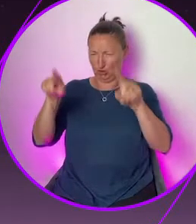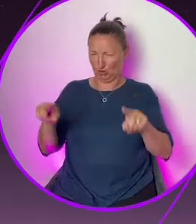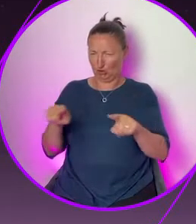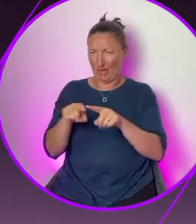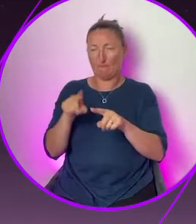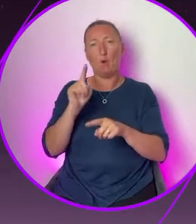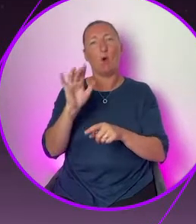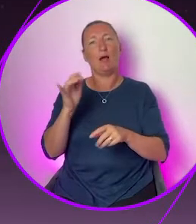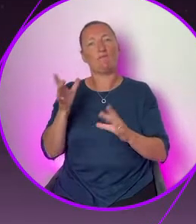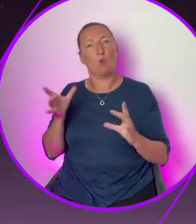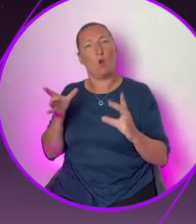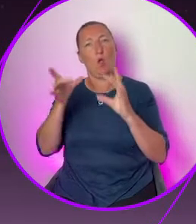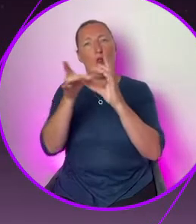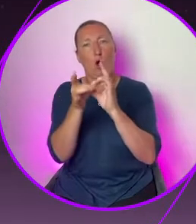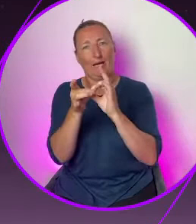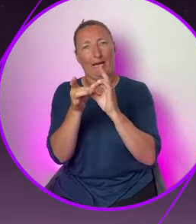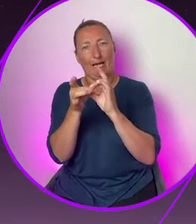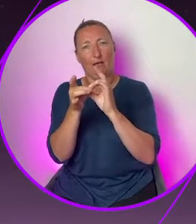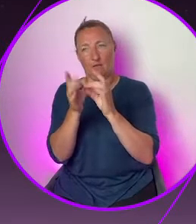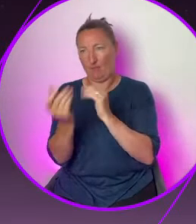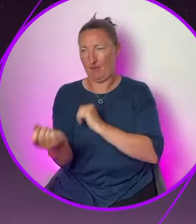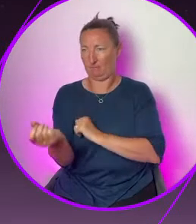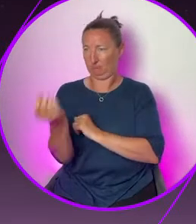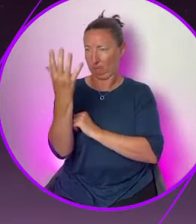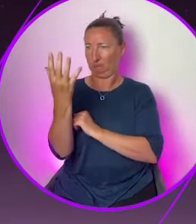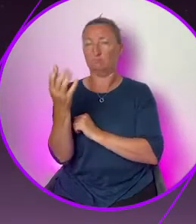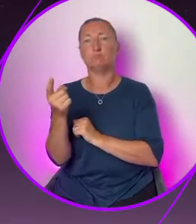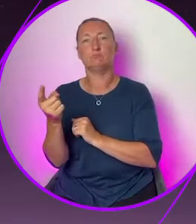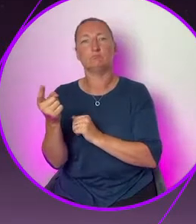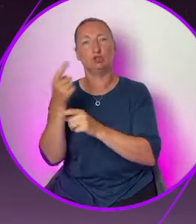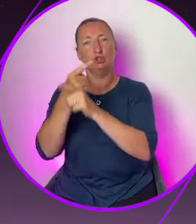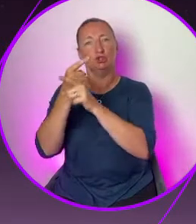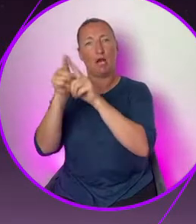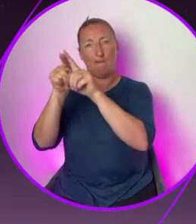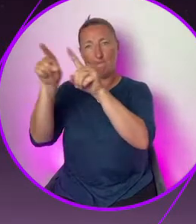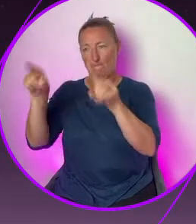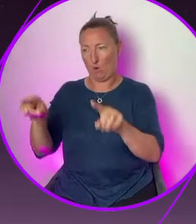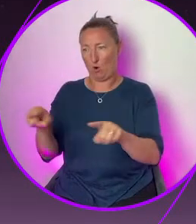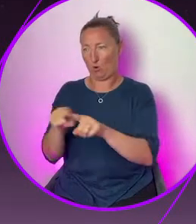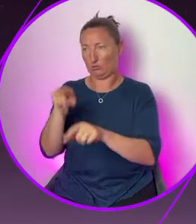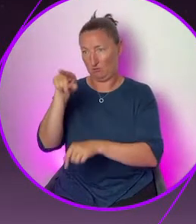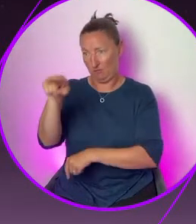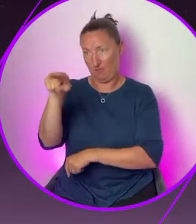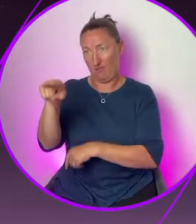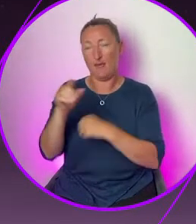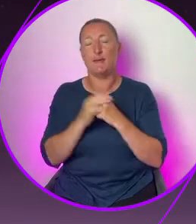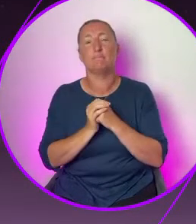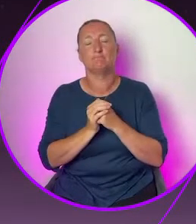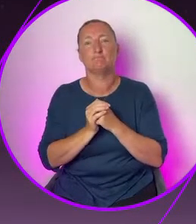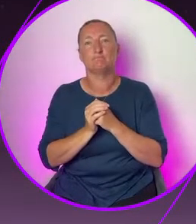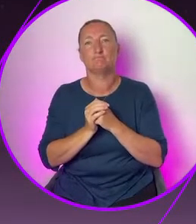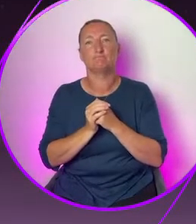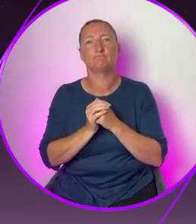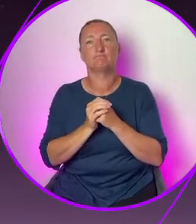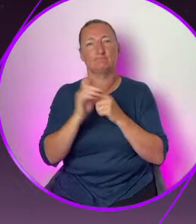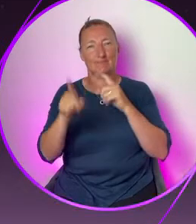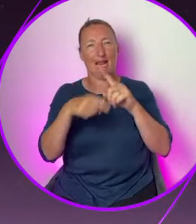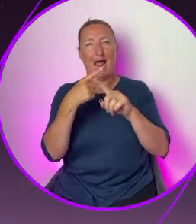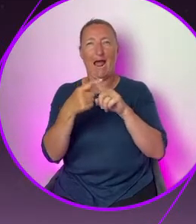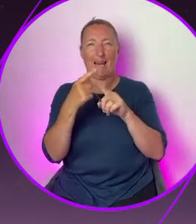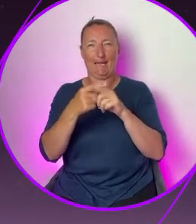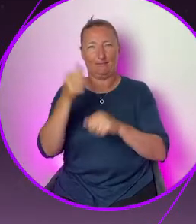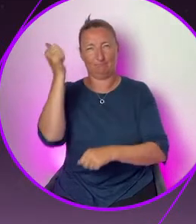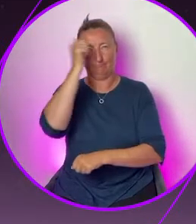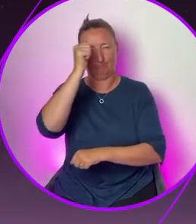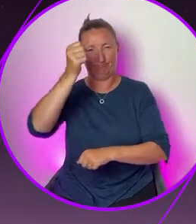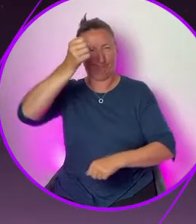log in. You should be able to see it, but to be able to interact, you will need to log in. So our all-knowing colleague Alex, who's to